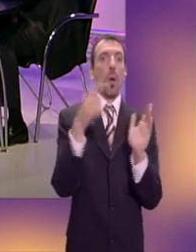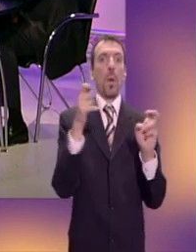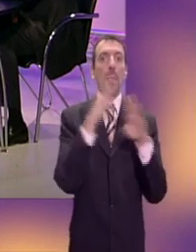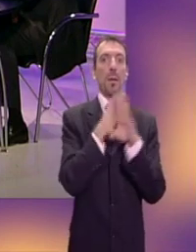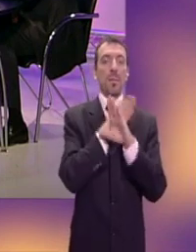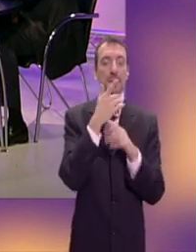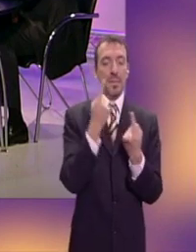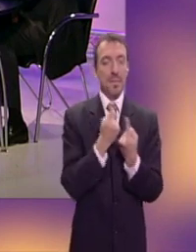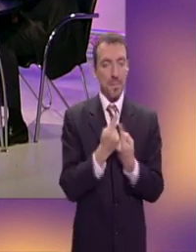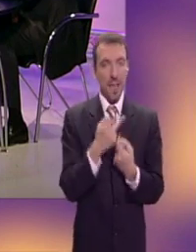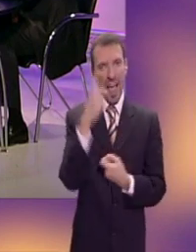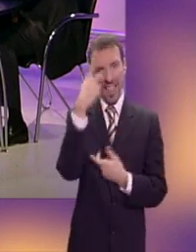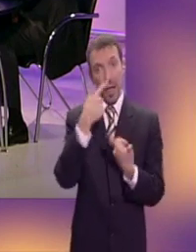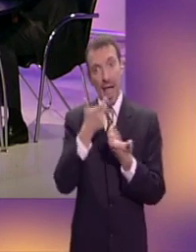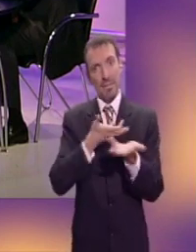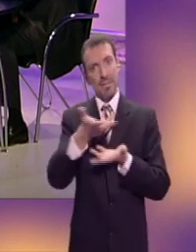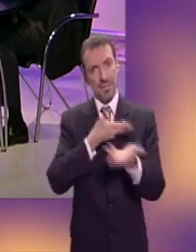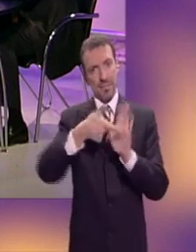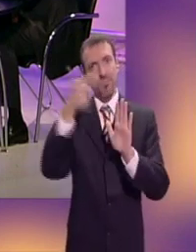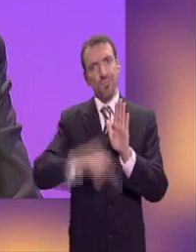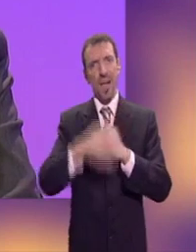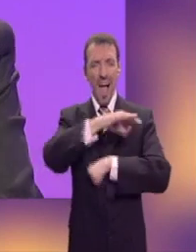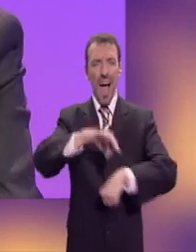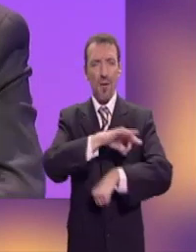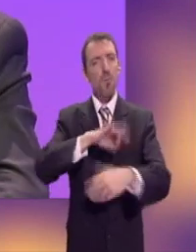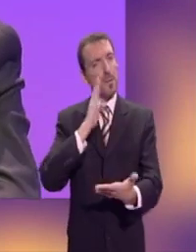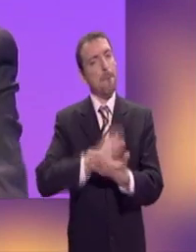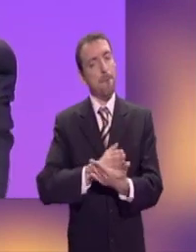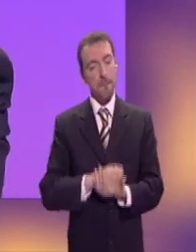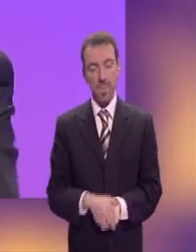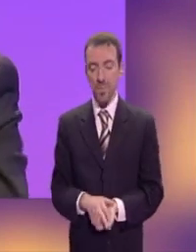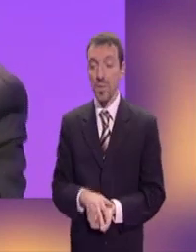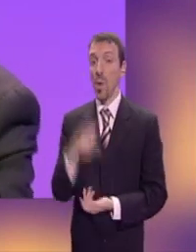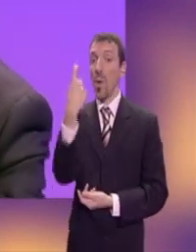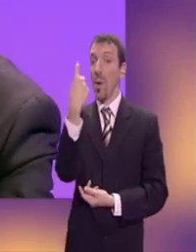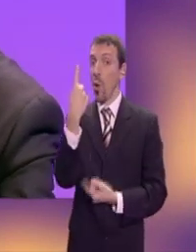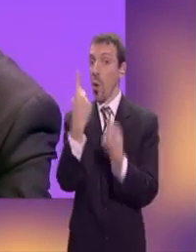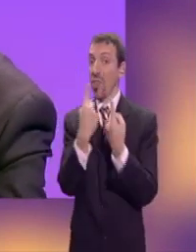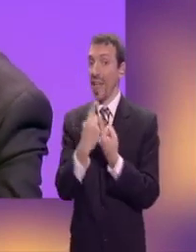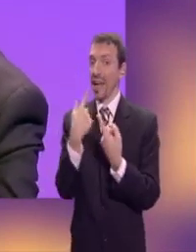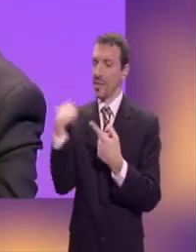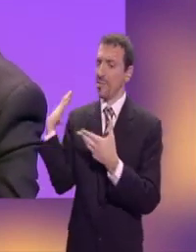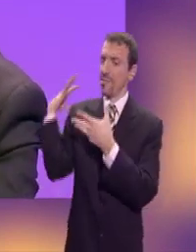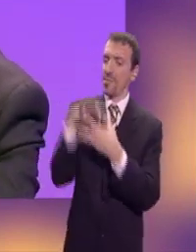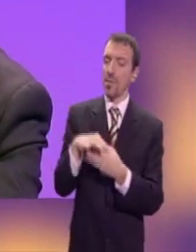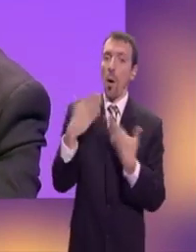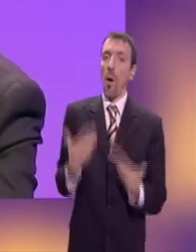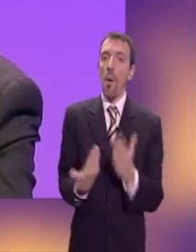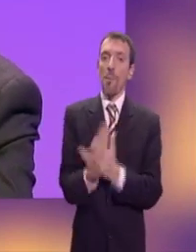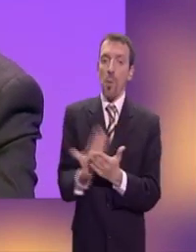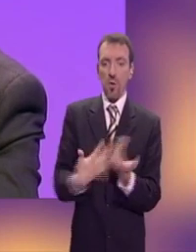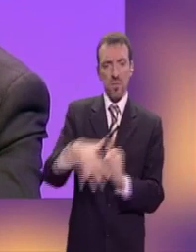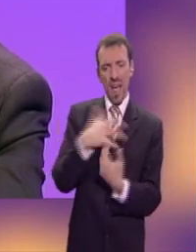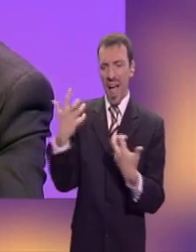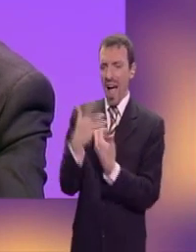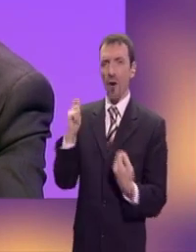many hours. One of the things I want to do, I want to bring up to the sort of modern day in a way, to sort of look at the way things have